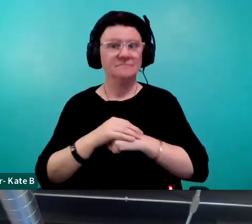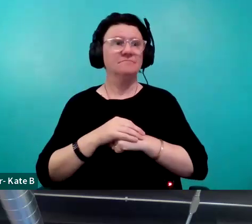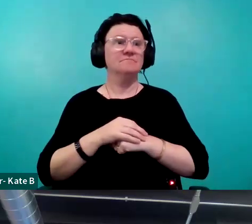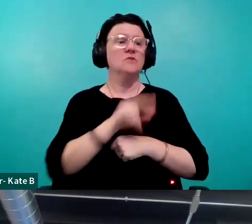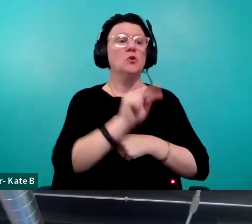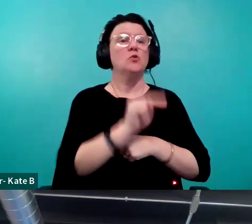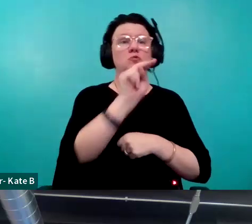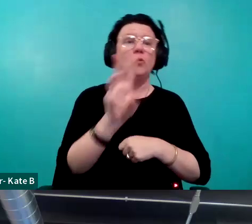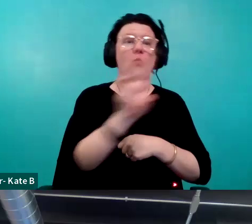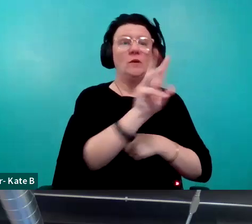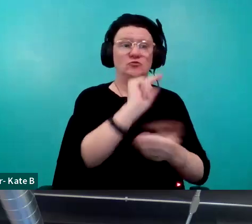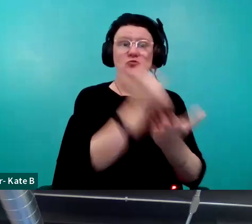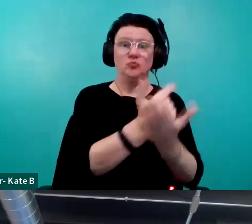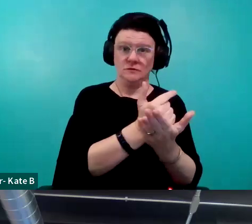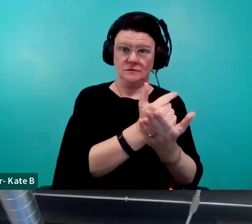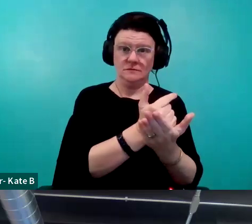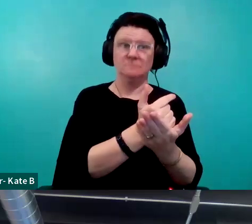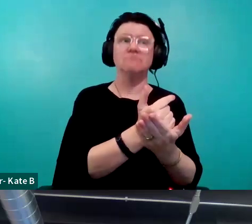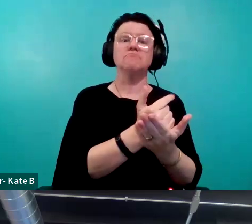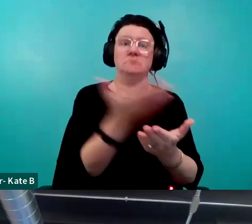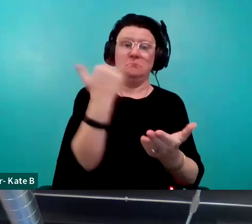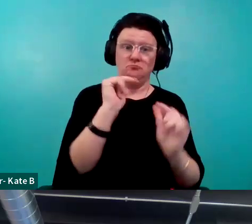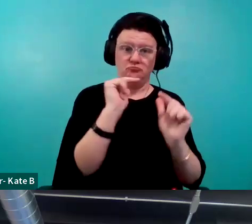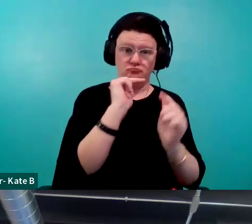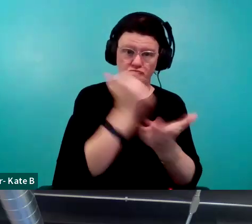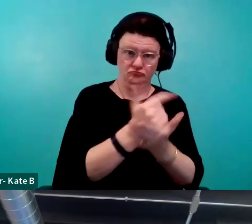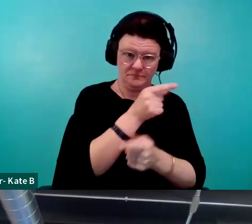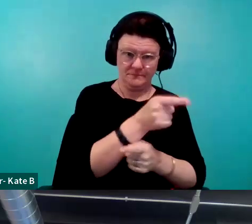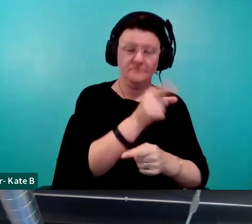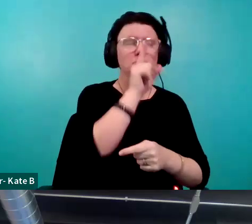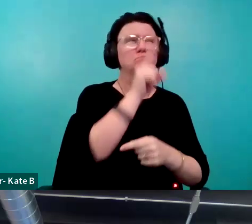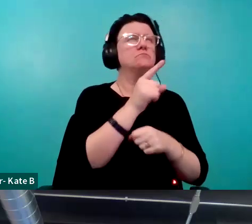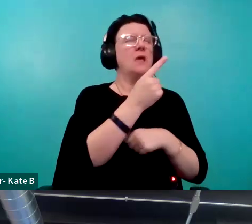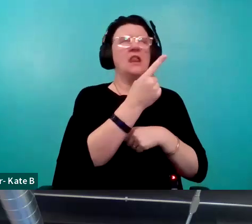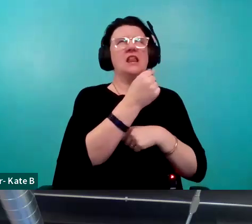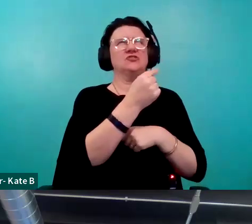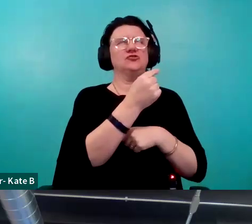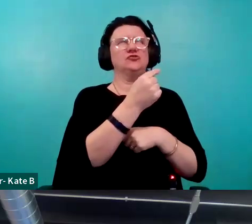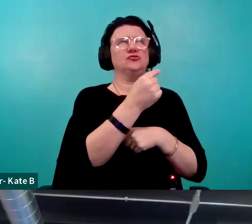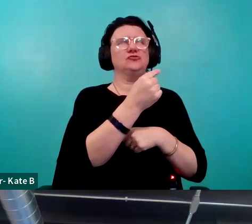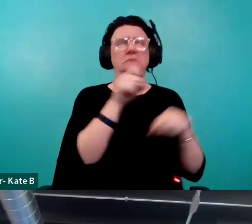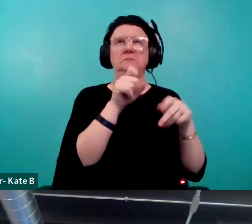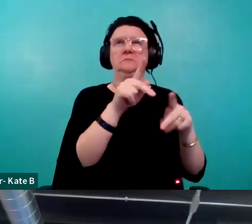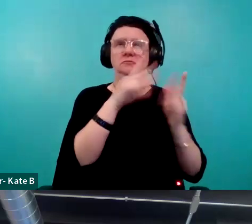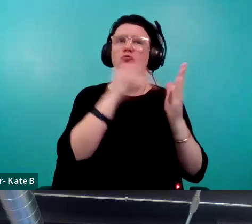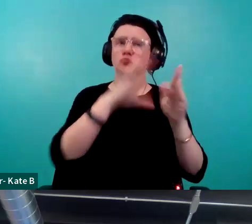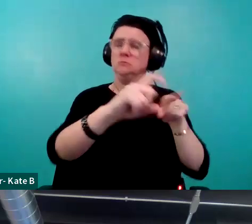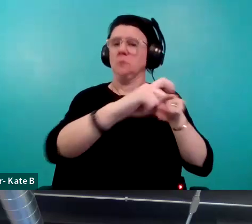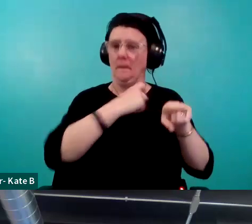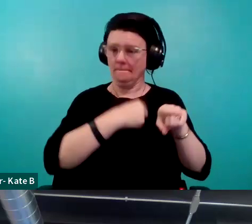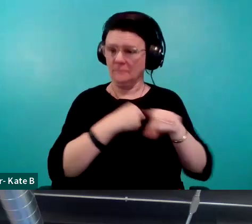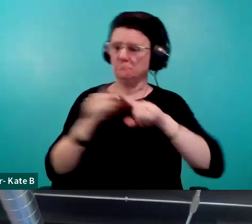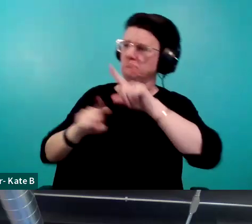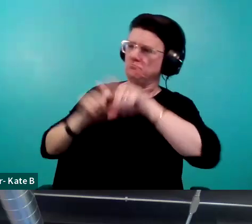from Northwestern, which Carlin shared. I am an alumni. Had the opportunity, I think it was a year ago or so, I had some students call me